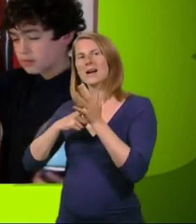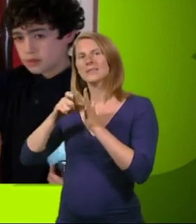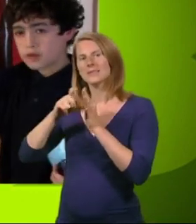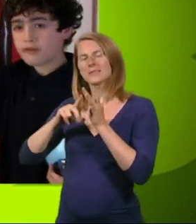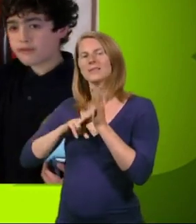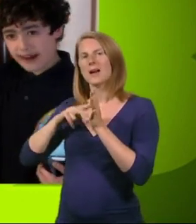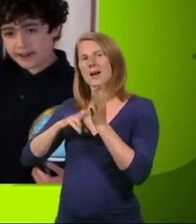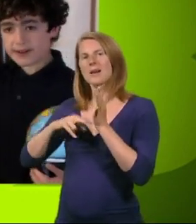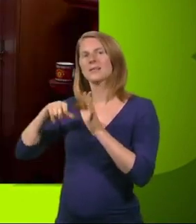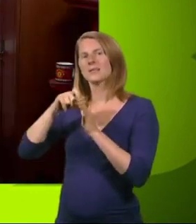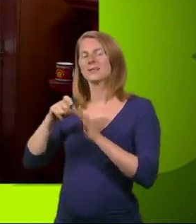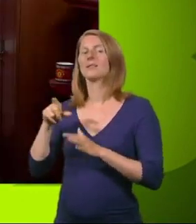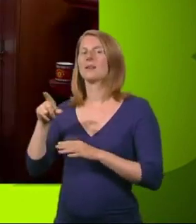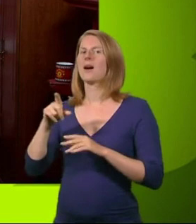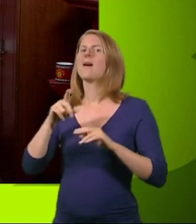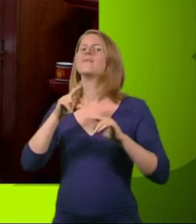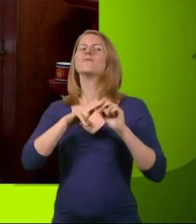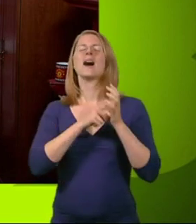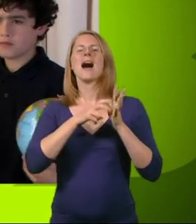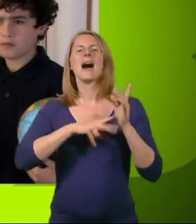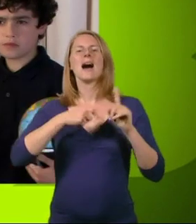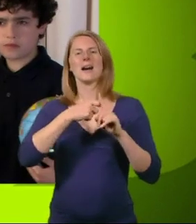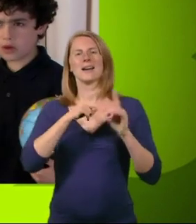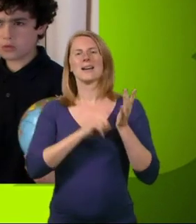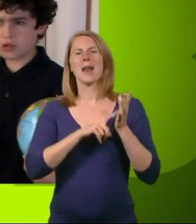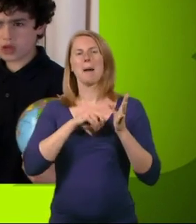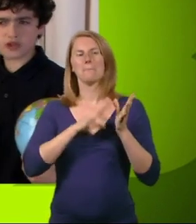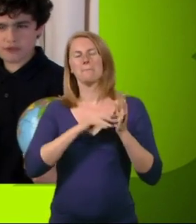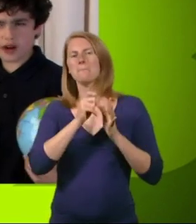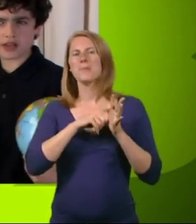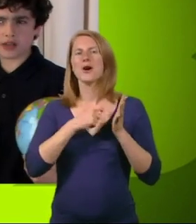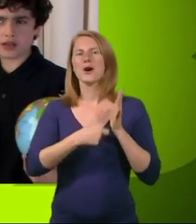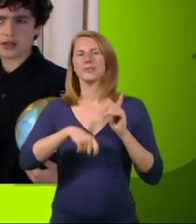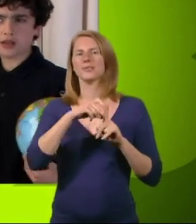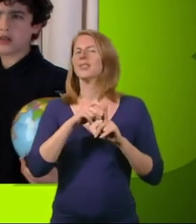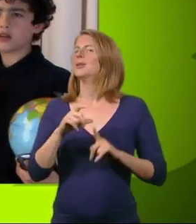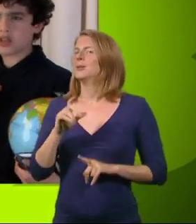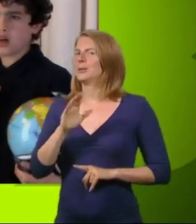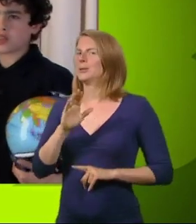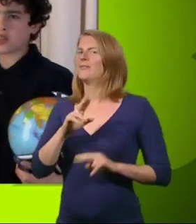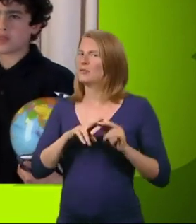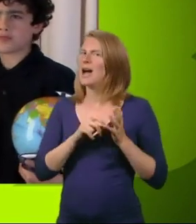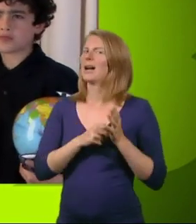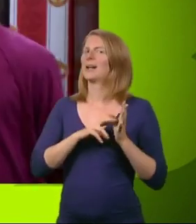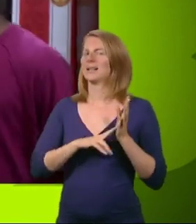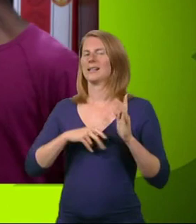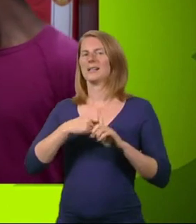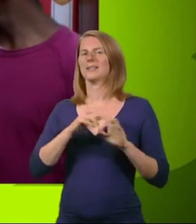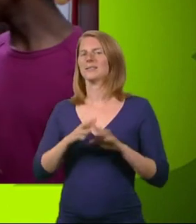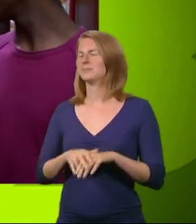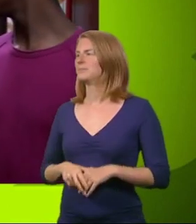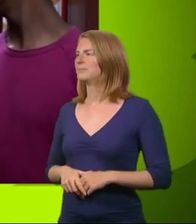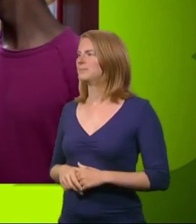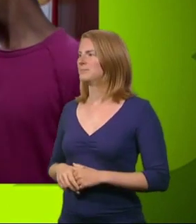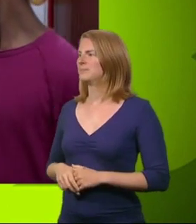Ferdinand! Frank! Lampard! No, just Frank. Gus! Wofe